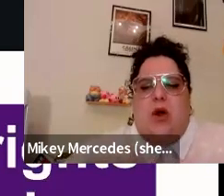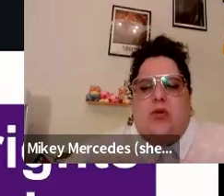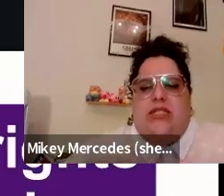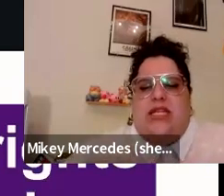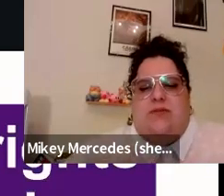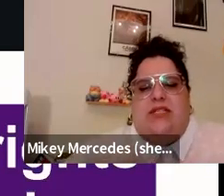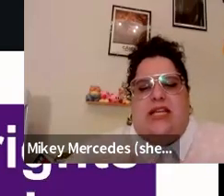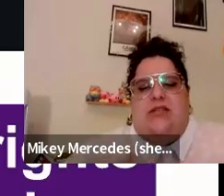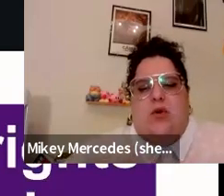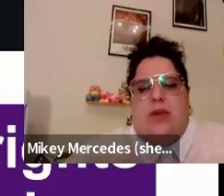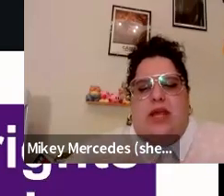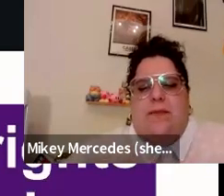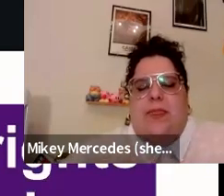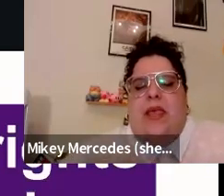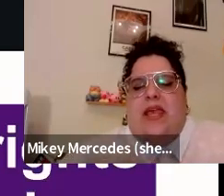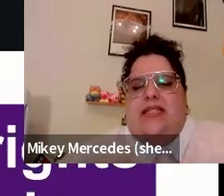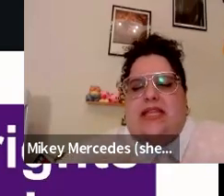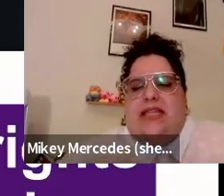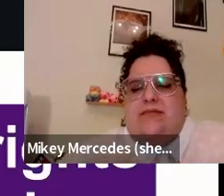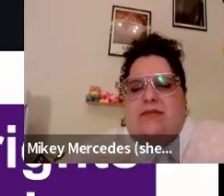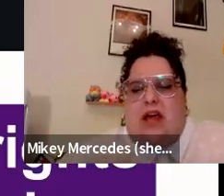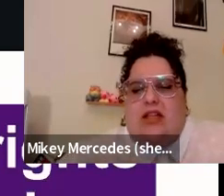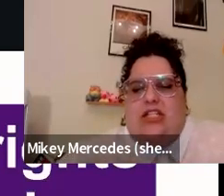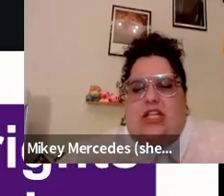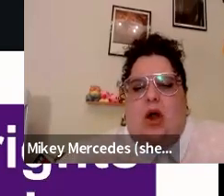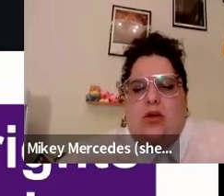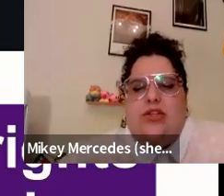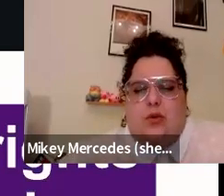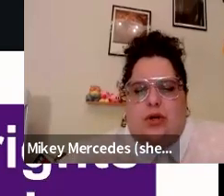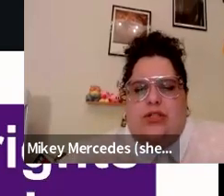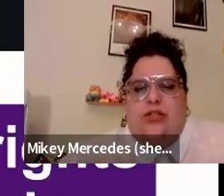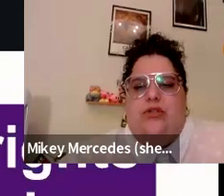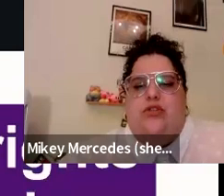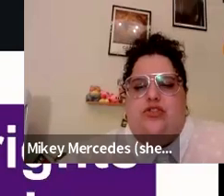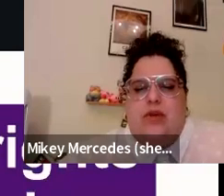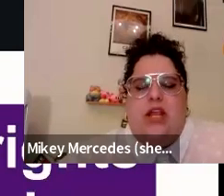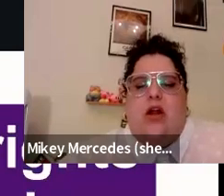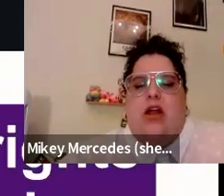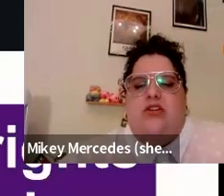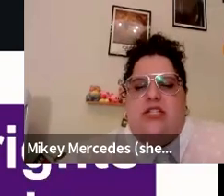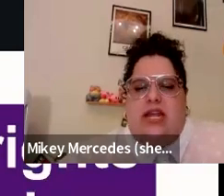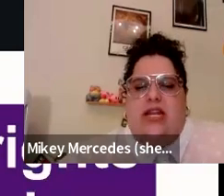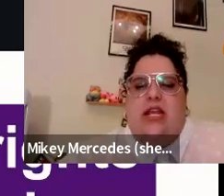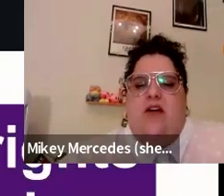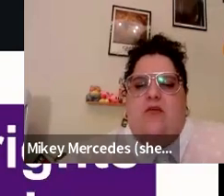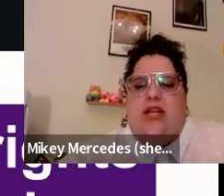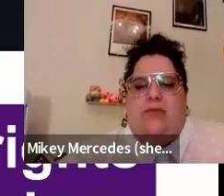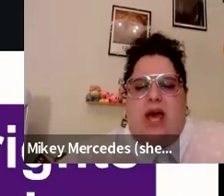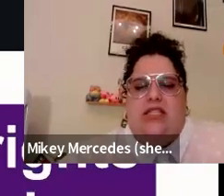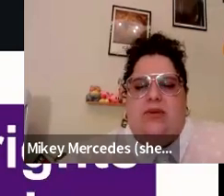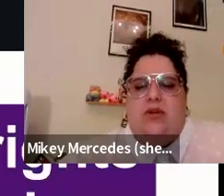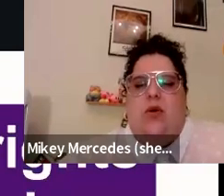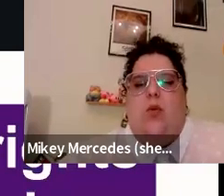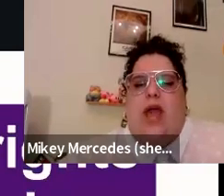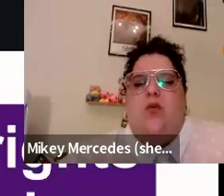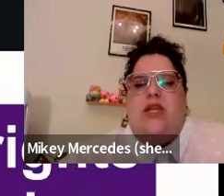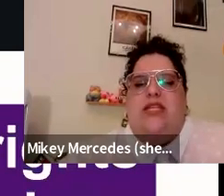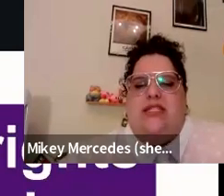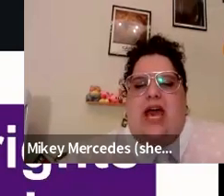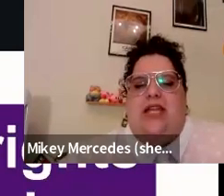more vulnerable, less skilled, or isolated people have for legal protection? And now I'm going to move